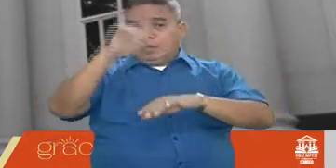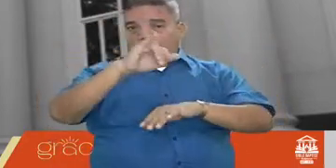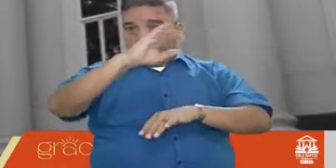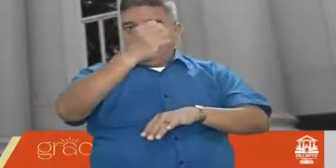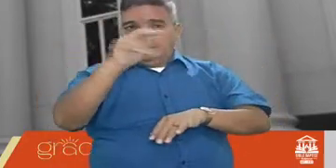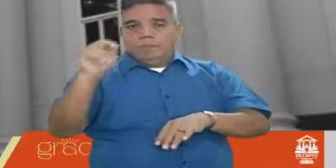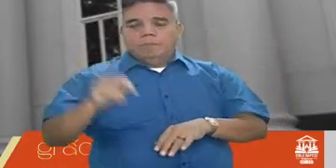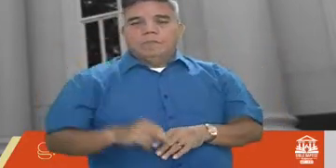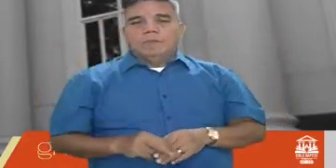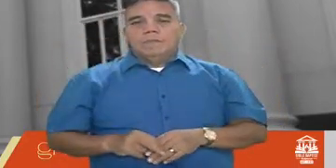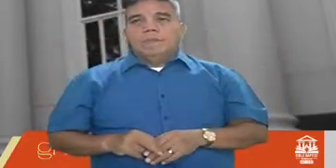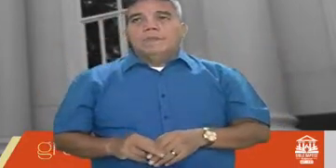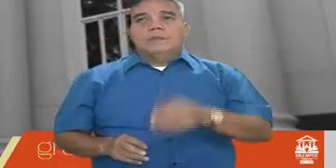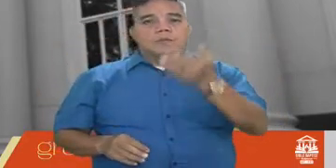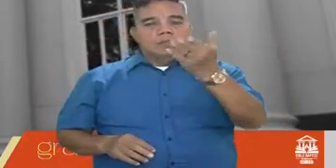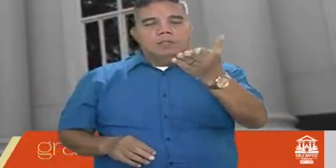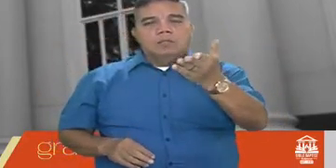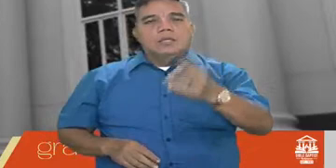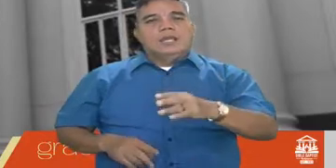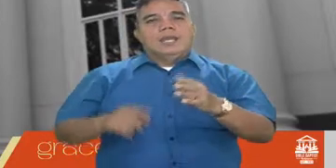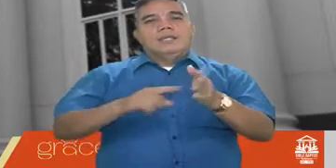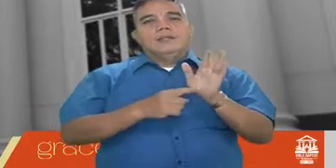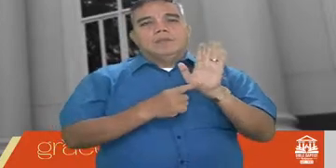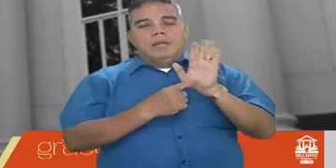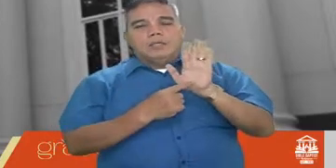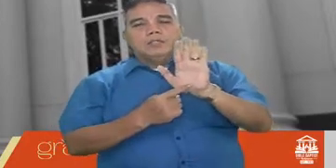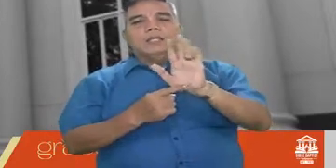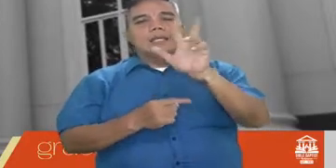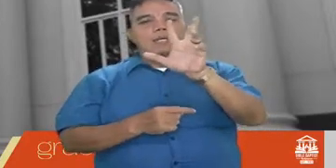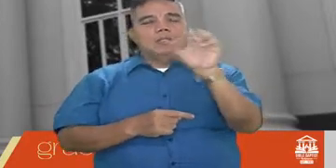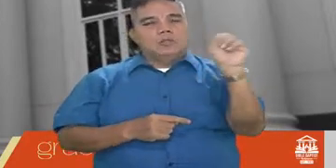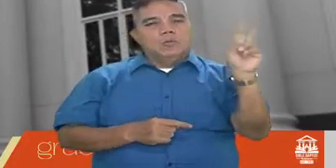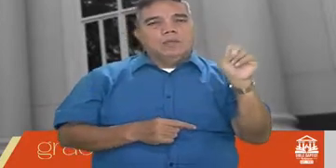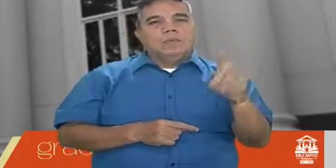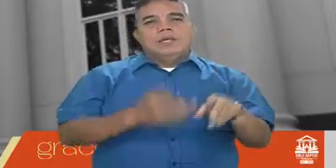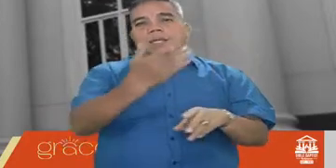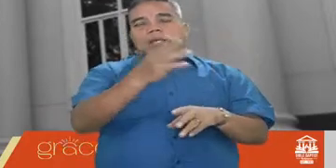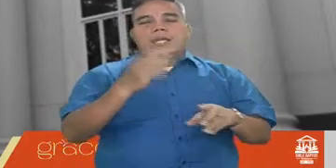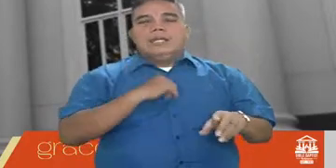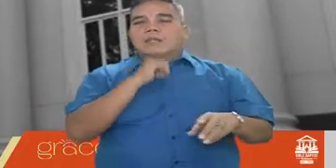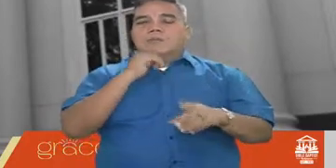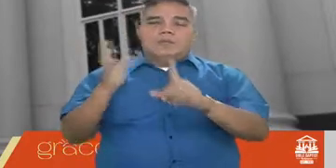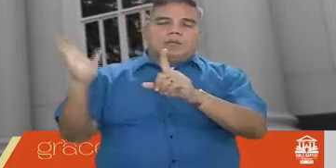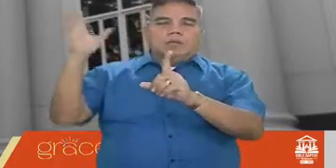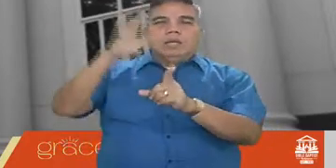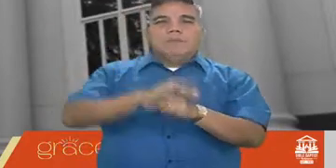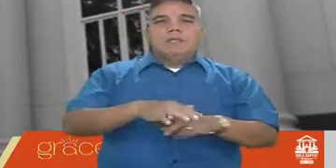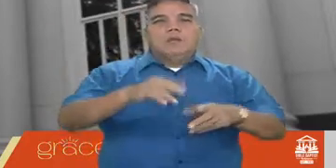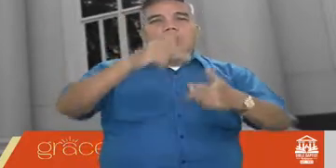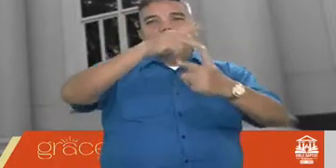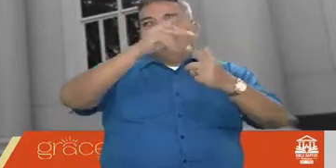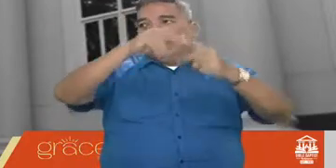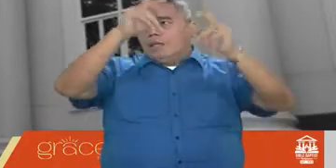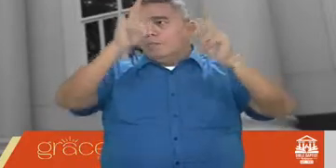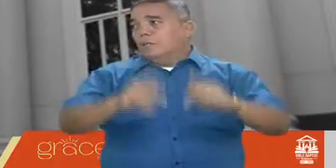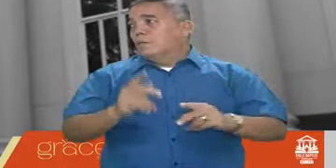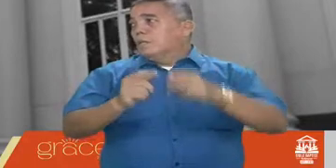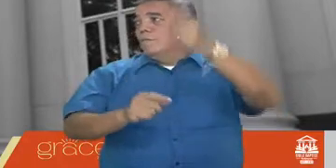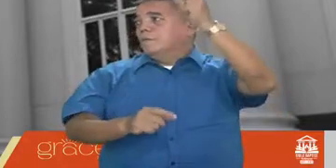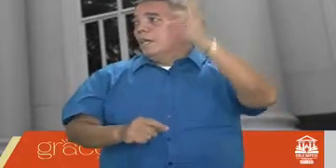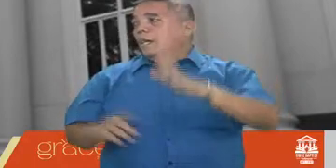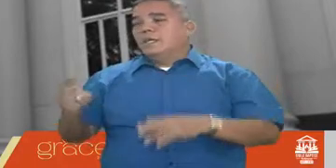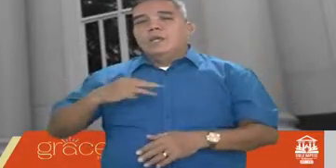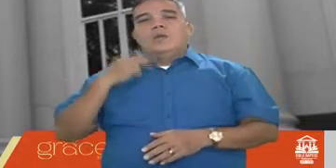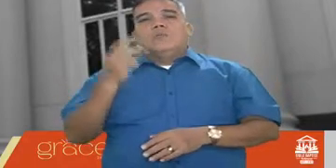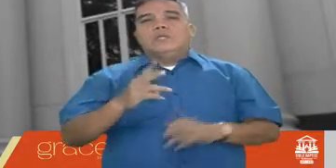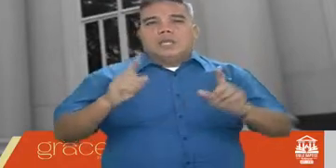So, there you are in Revelation 3:12. Him that overcometh will I make a pillar in the temple of my God,